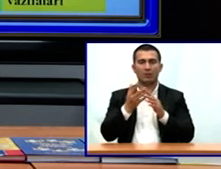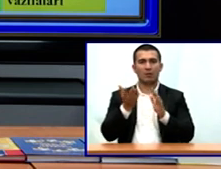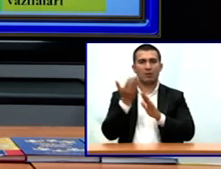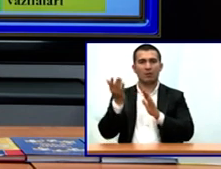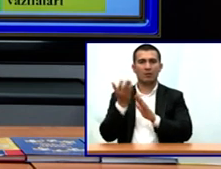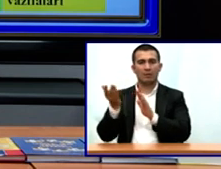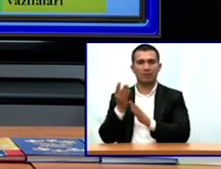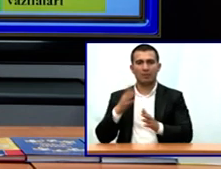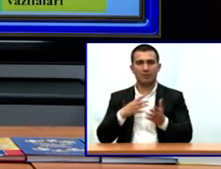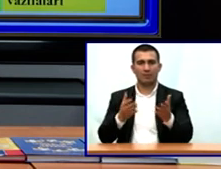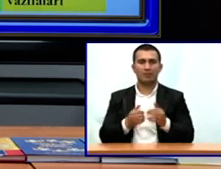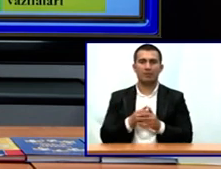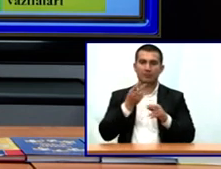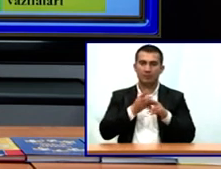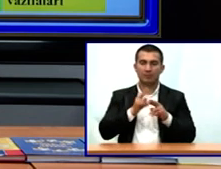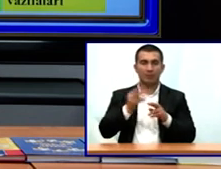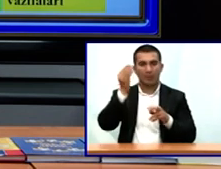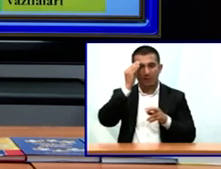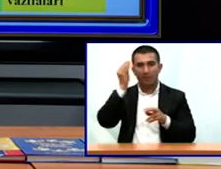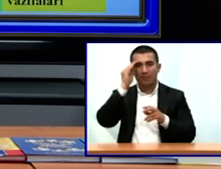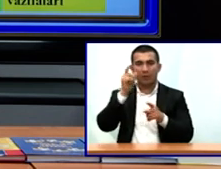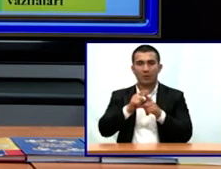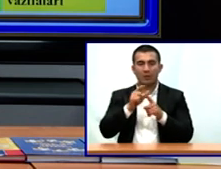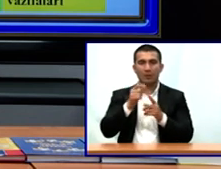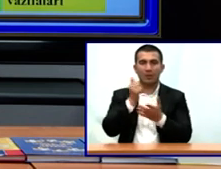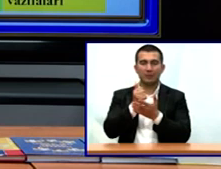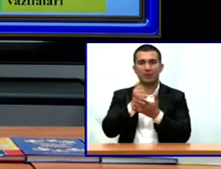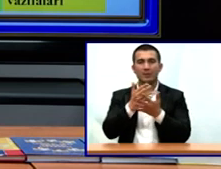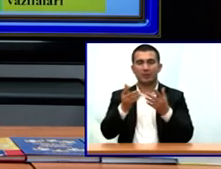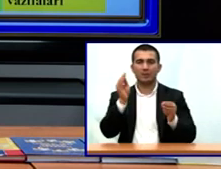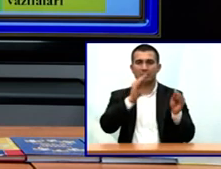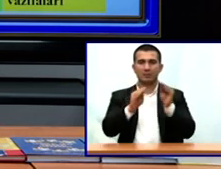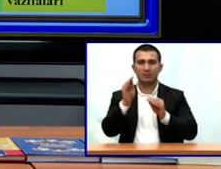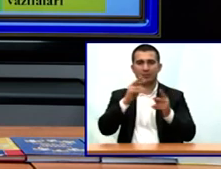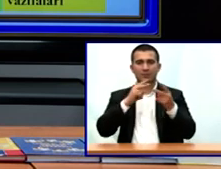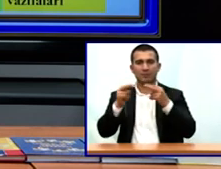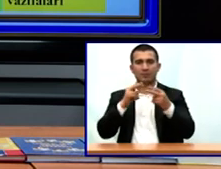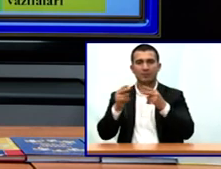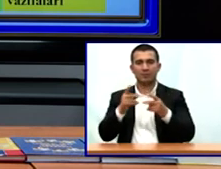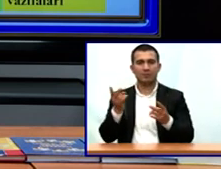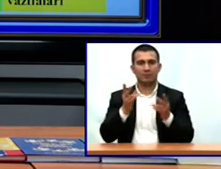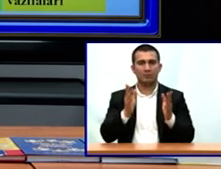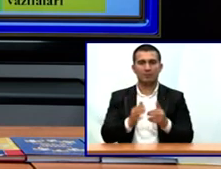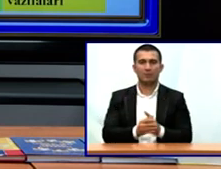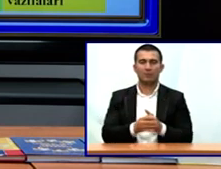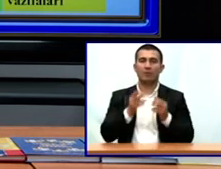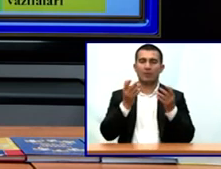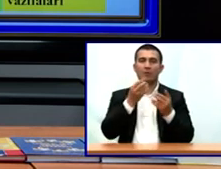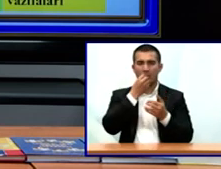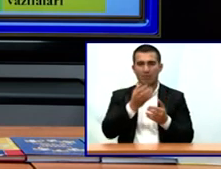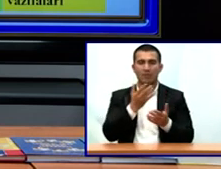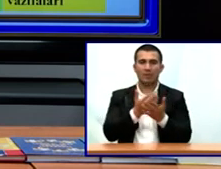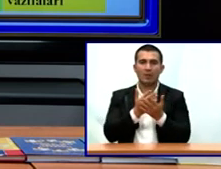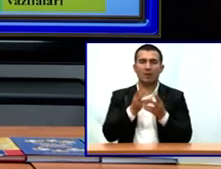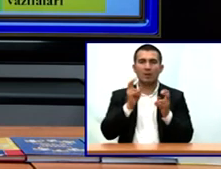biz mana bu ko'rsatilgan ma'nodosh so'zlar qatoridan topib o'rniga qo'yishimiz so'ralyapti. Xo'sh,